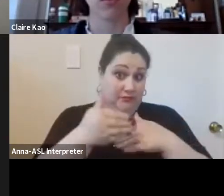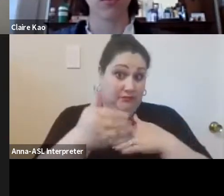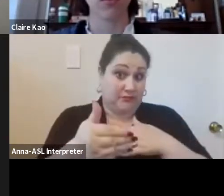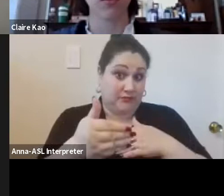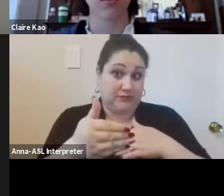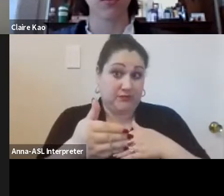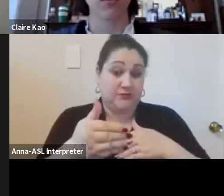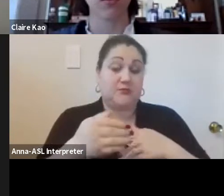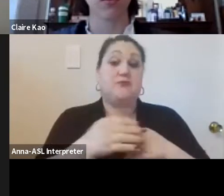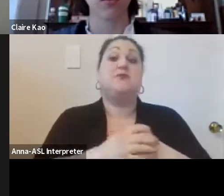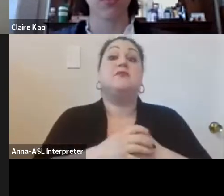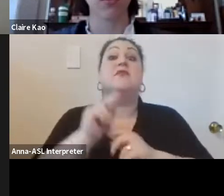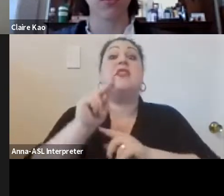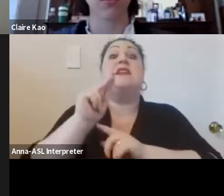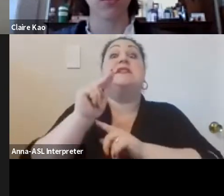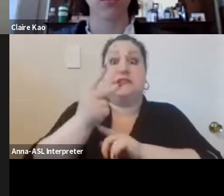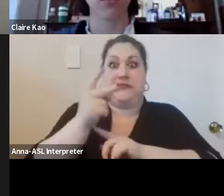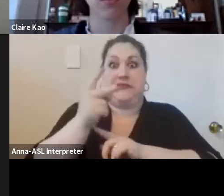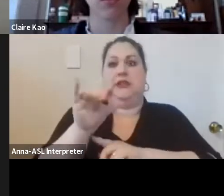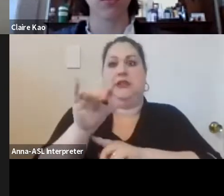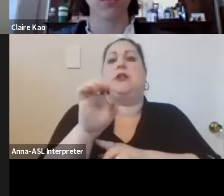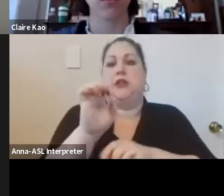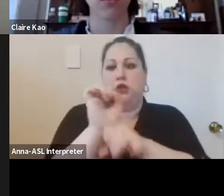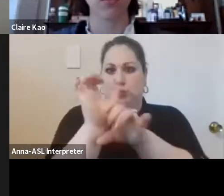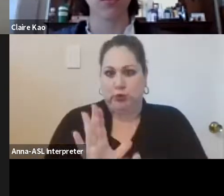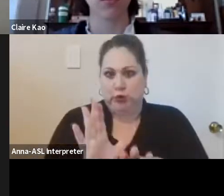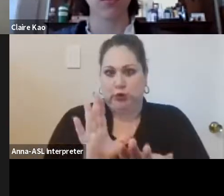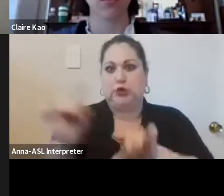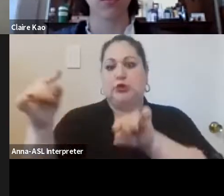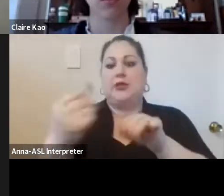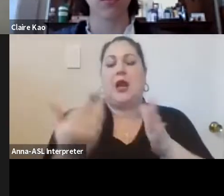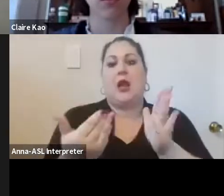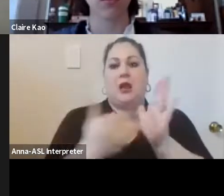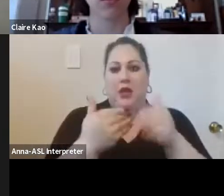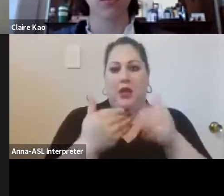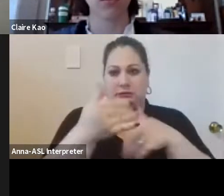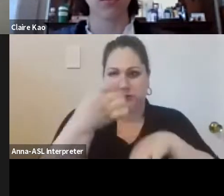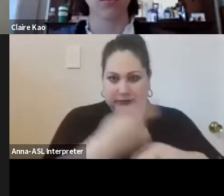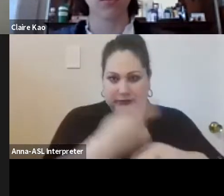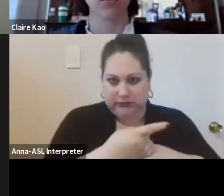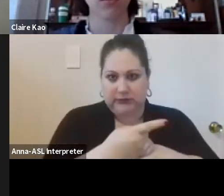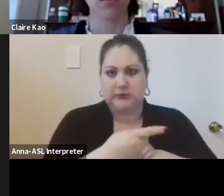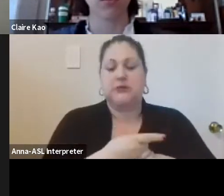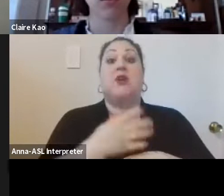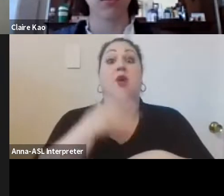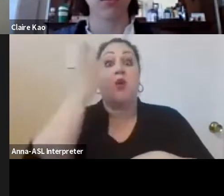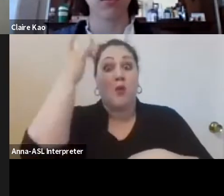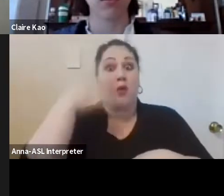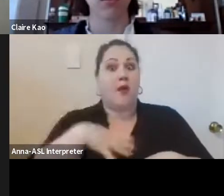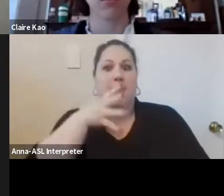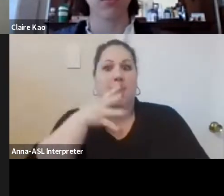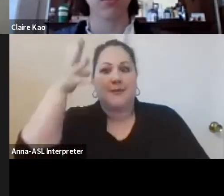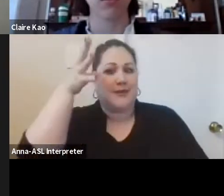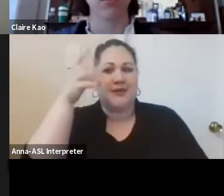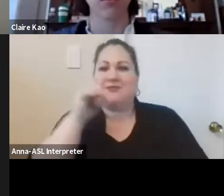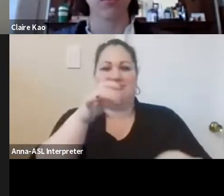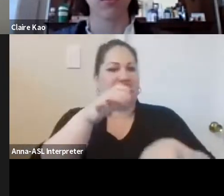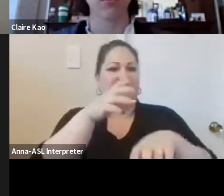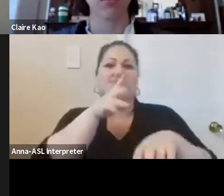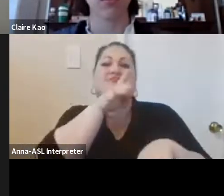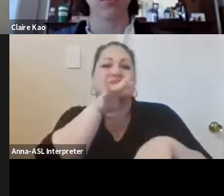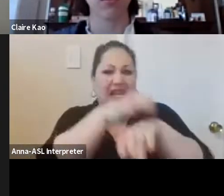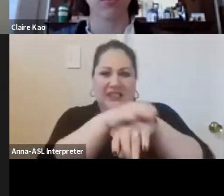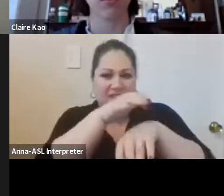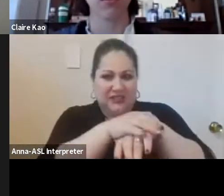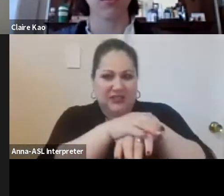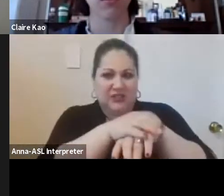a second caseworker had to come back the next day because my parents didn't speak English. So they